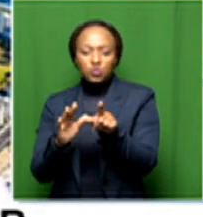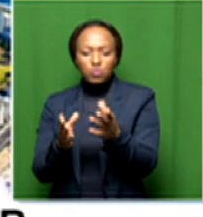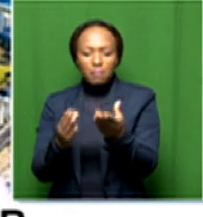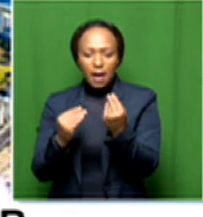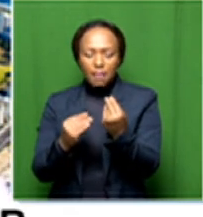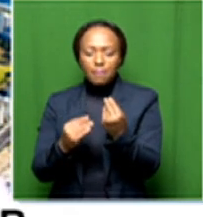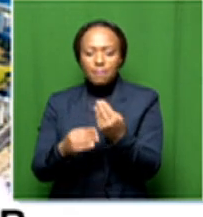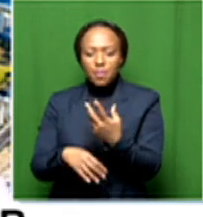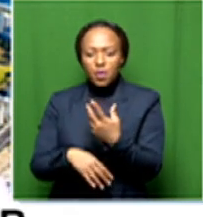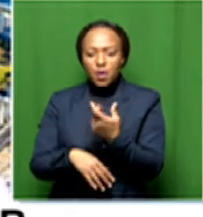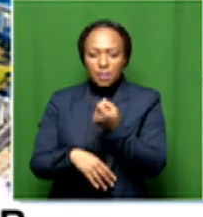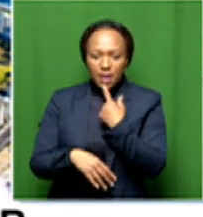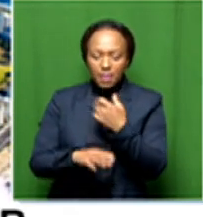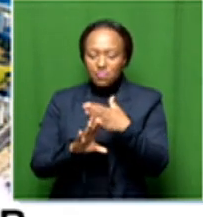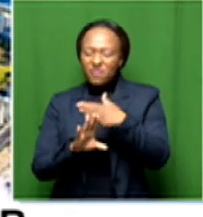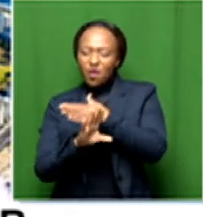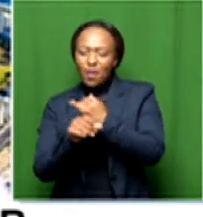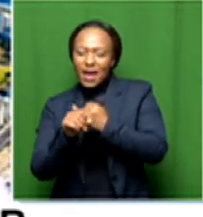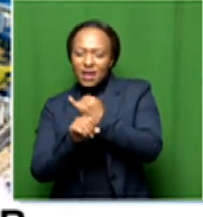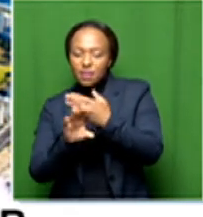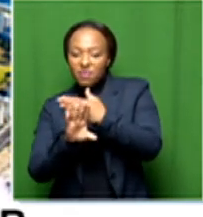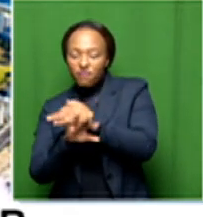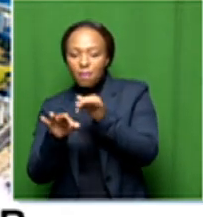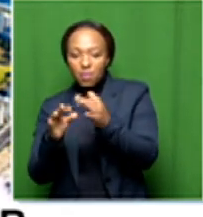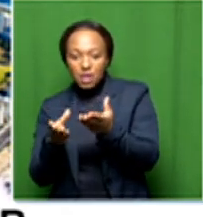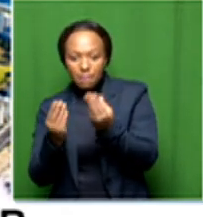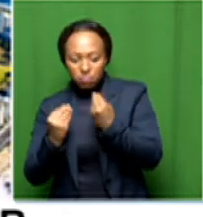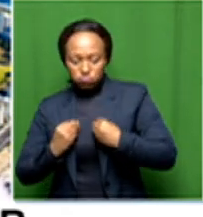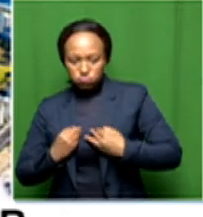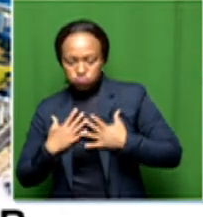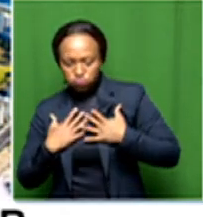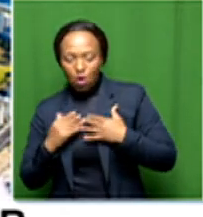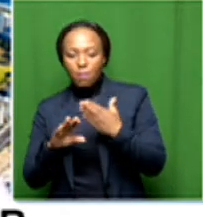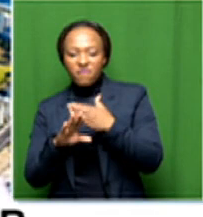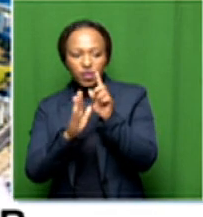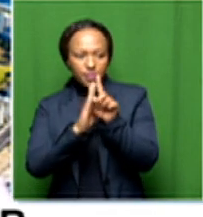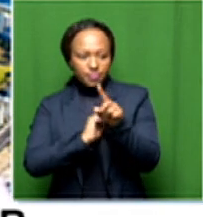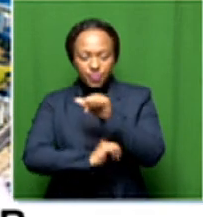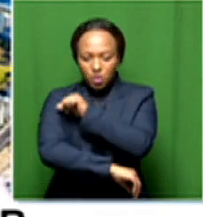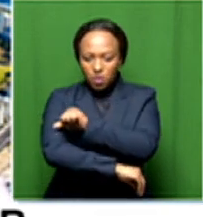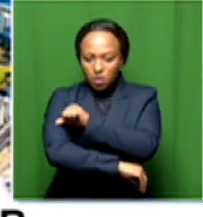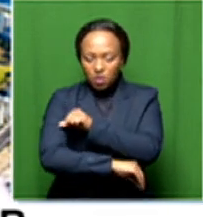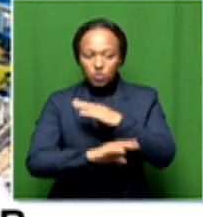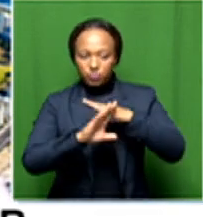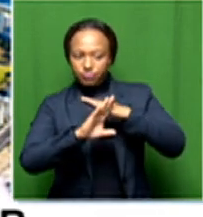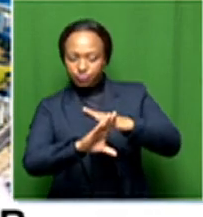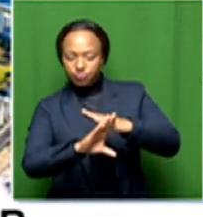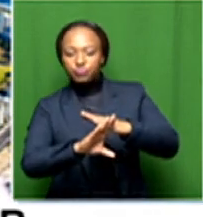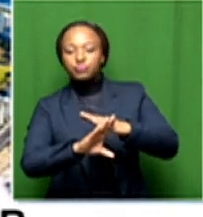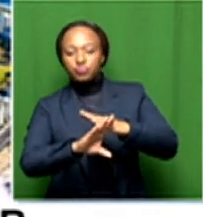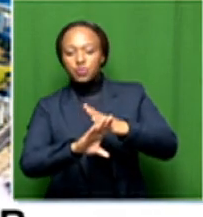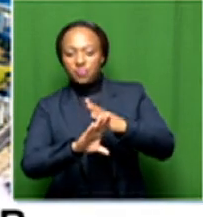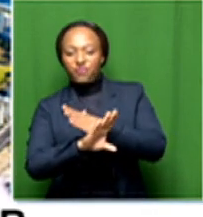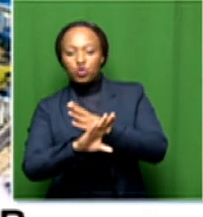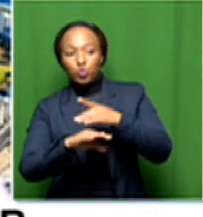drug early on in the course of disease, before people even get into hospital, so that we prevent the complications in the